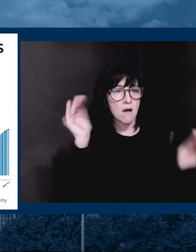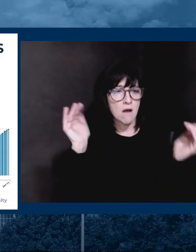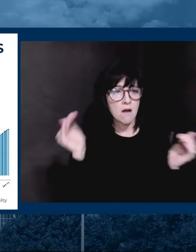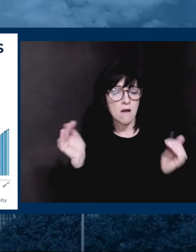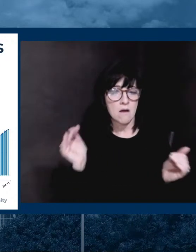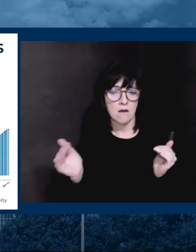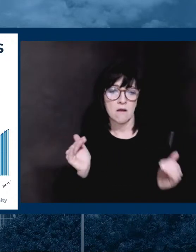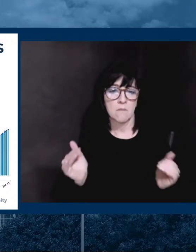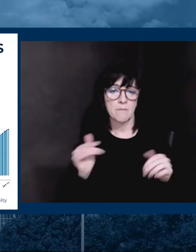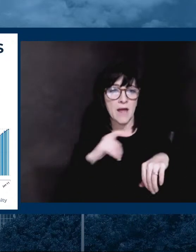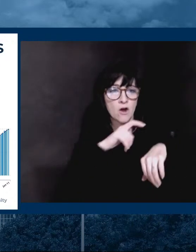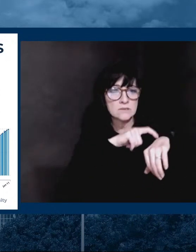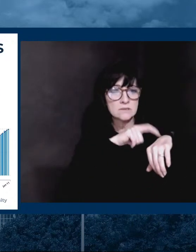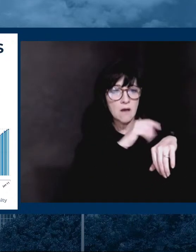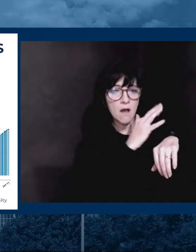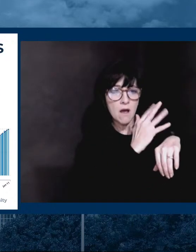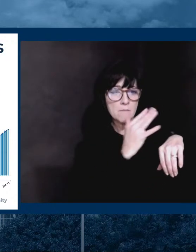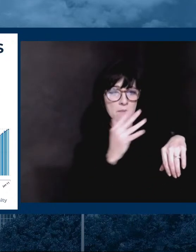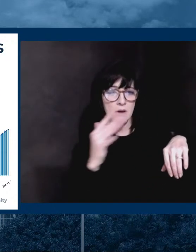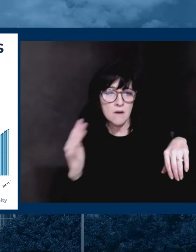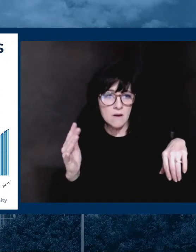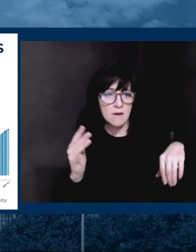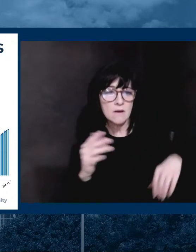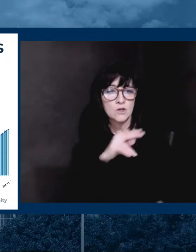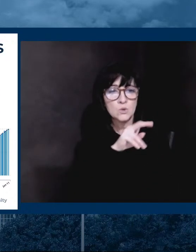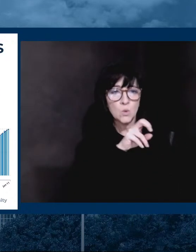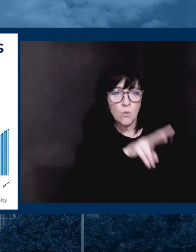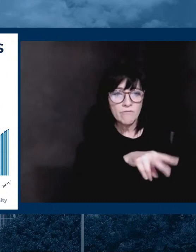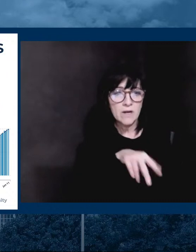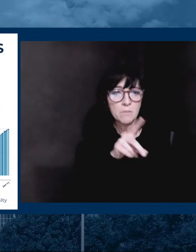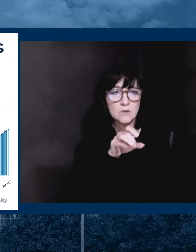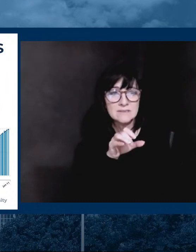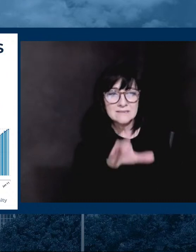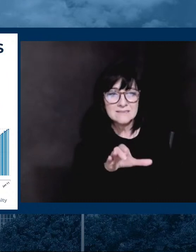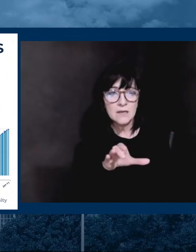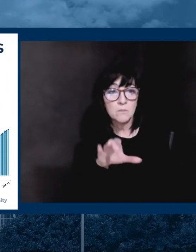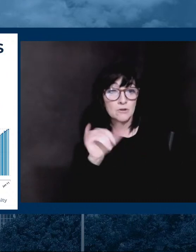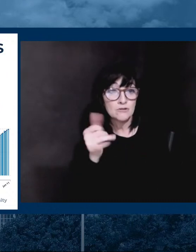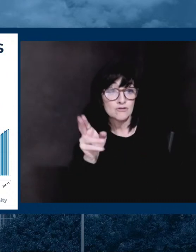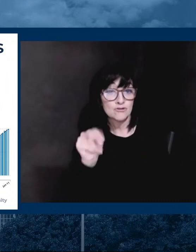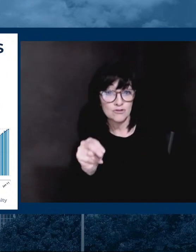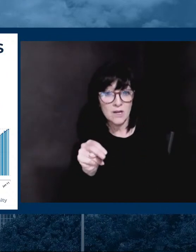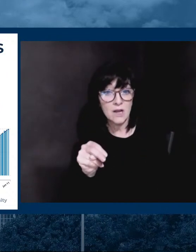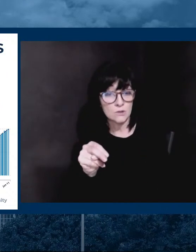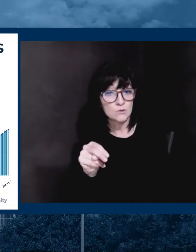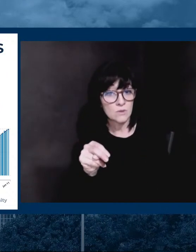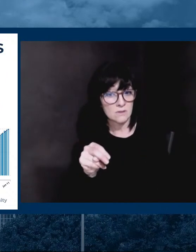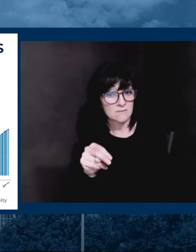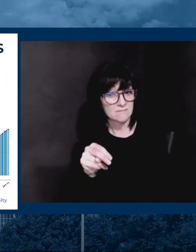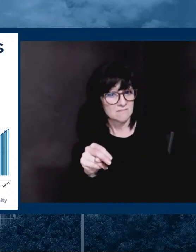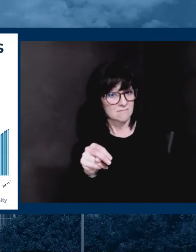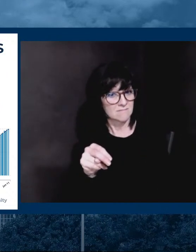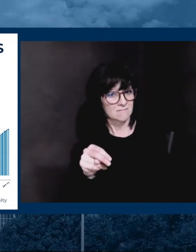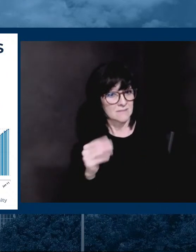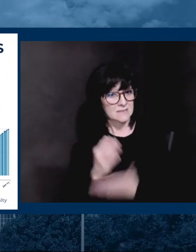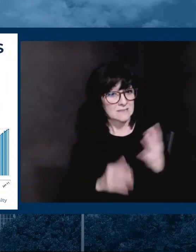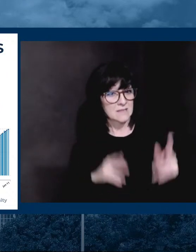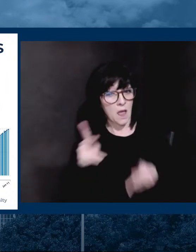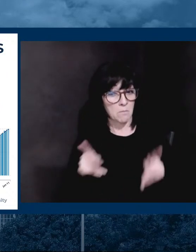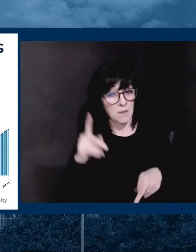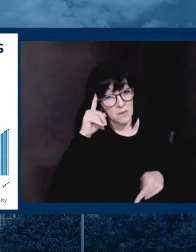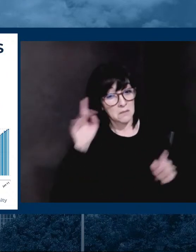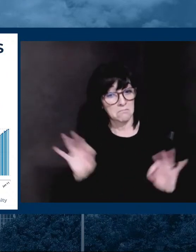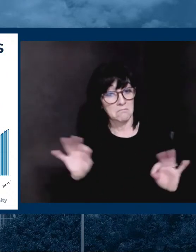surge here in November, December, and January, where the seriousness of the illness wasn't quite as